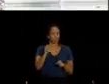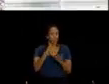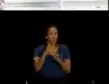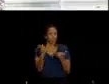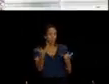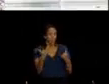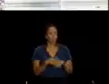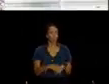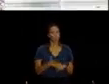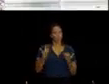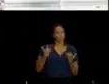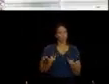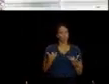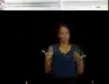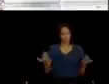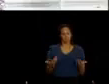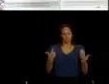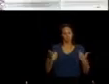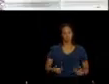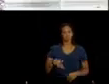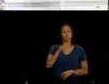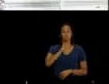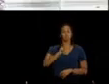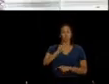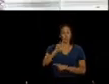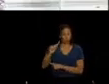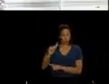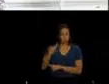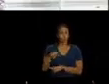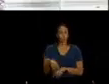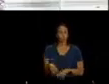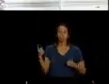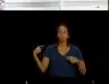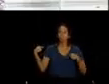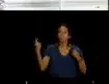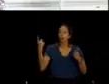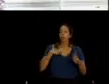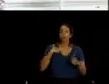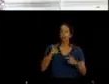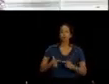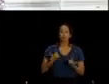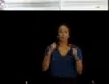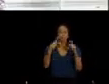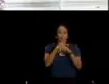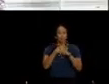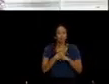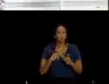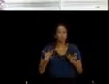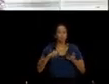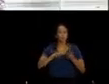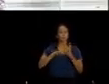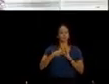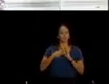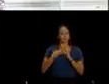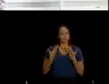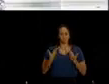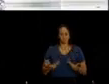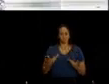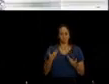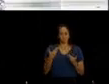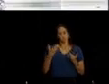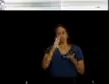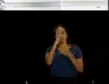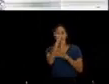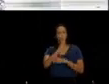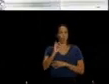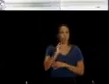31-year-old who has spent her life trying to figure out what it means to be a person and what it means to be